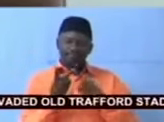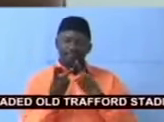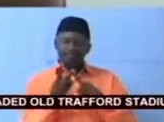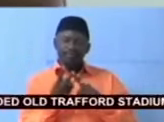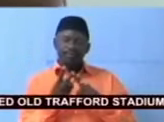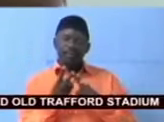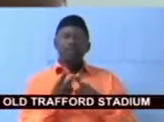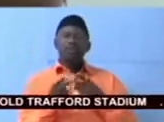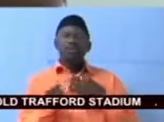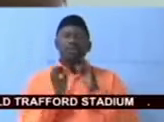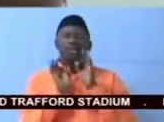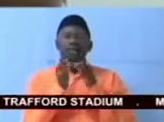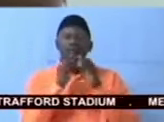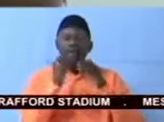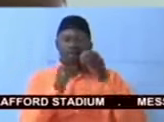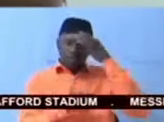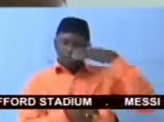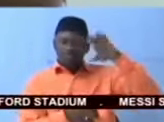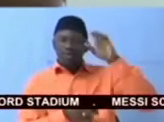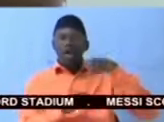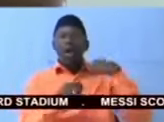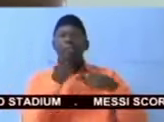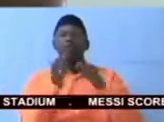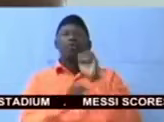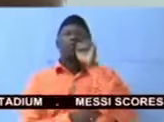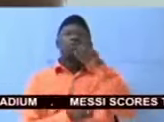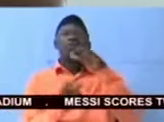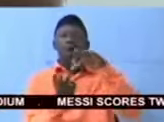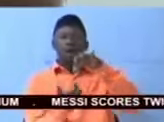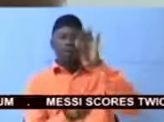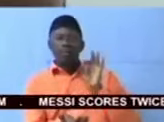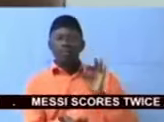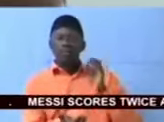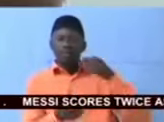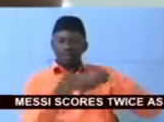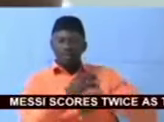You shall tell the commission about your appointment into the judicial service.